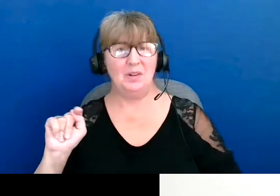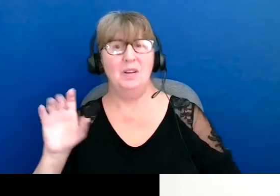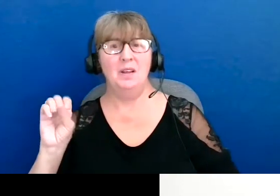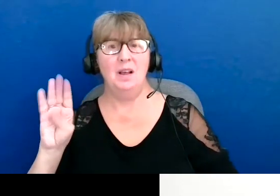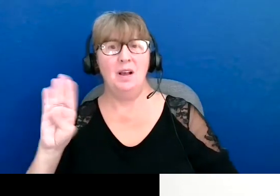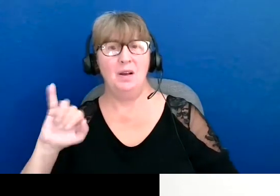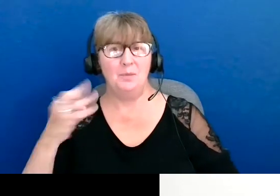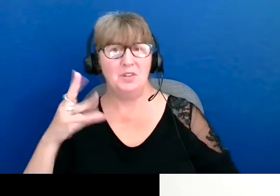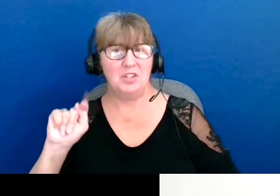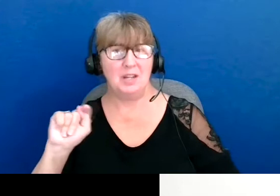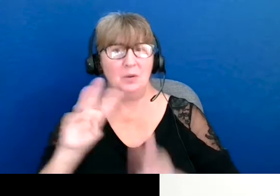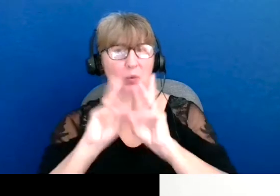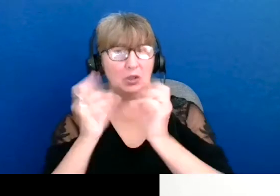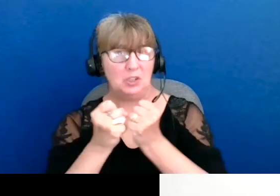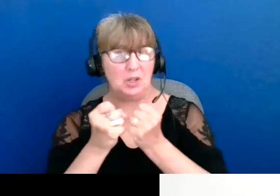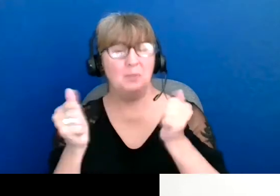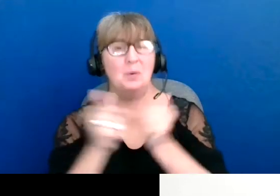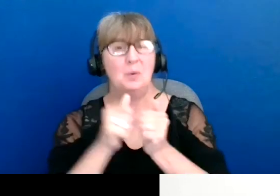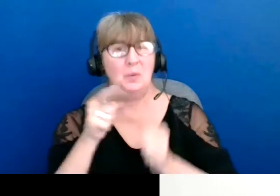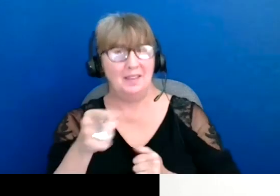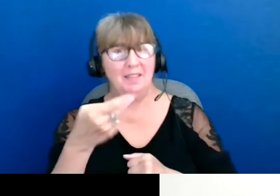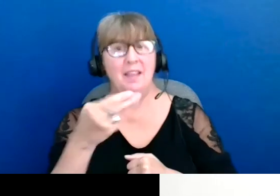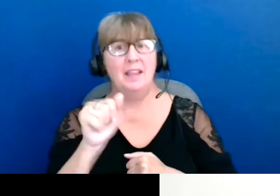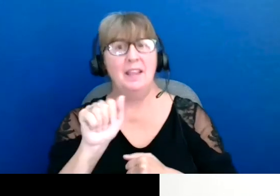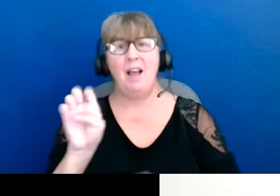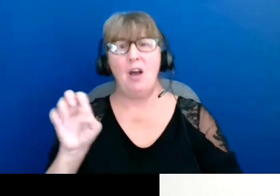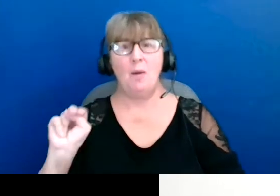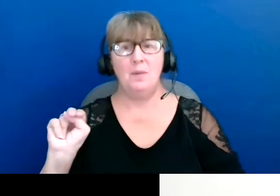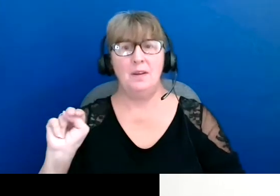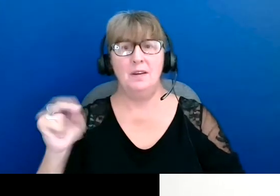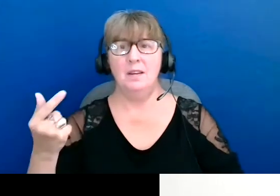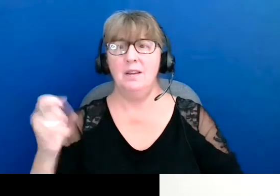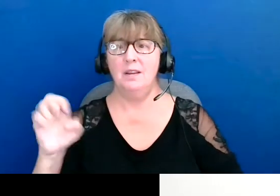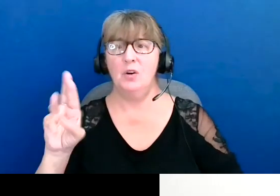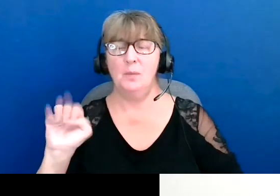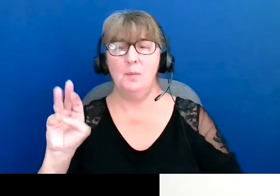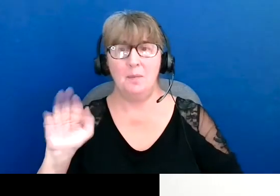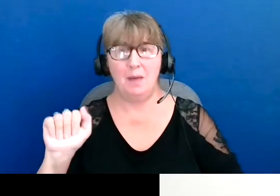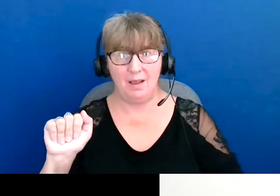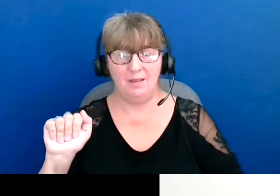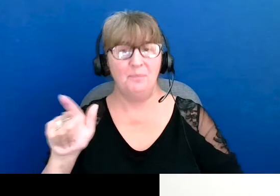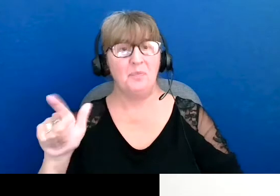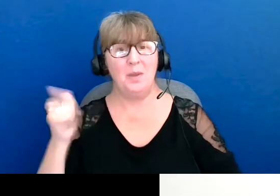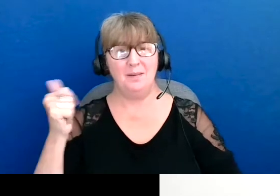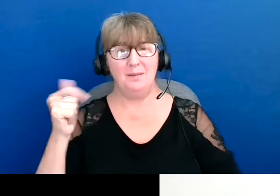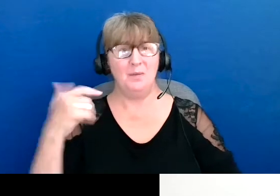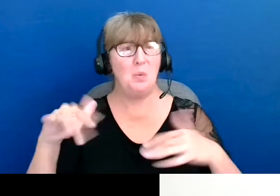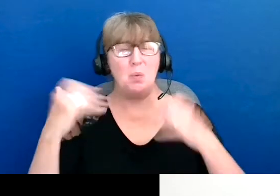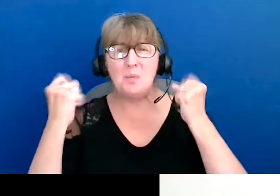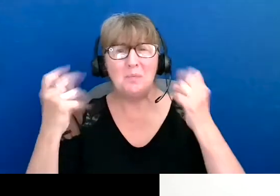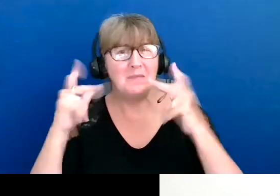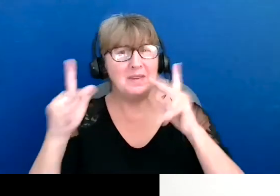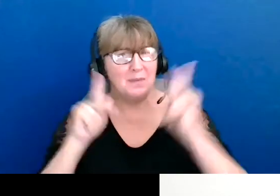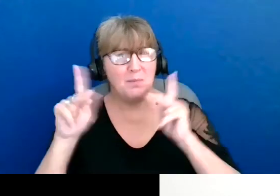Girma. We had over 115 people register for this workshop from across the country. Today's event will be